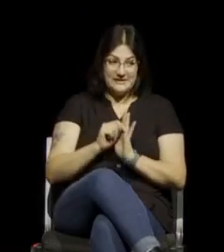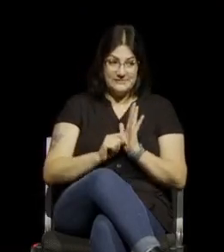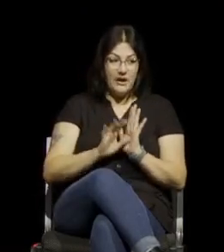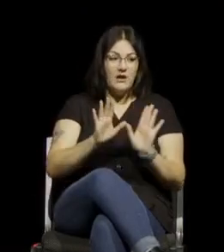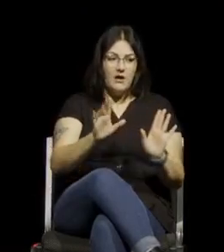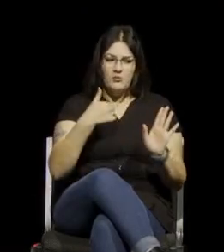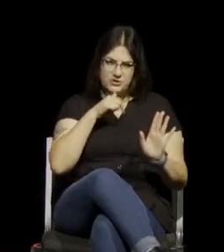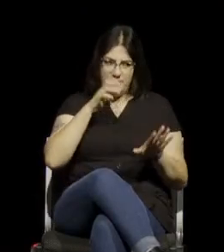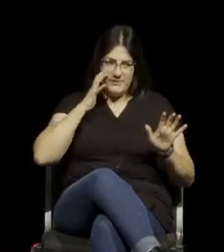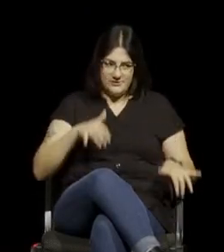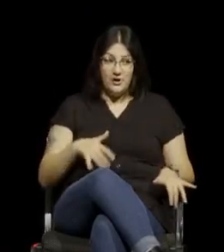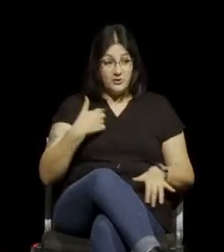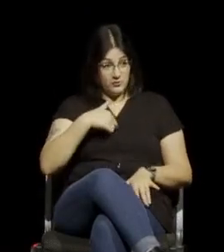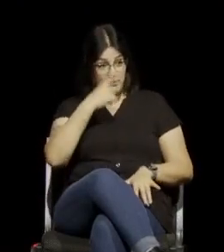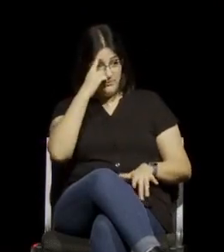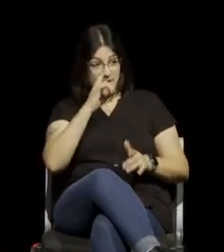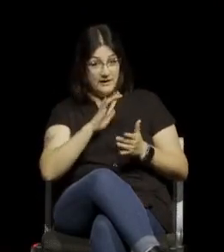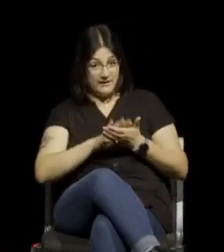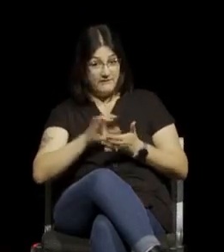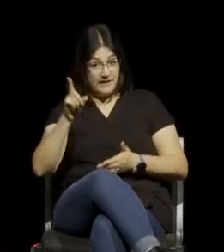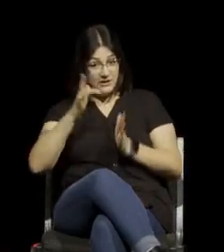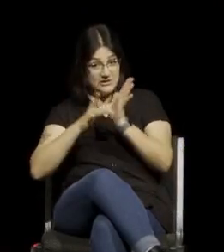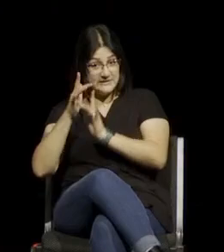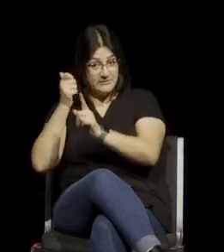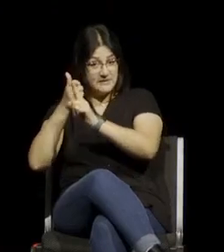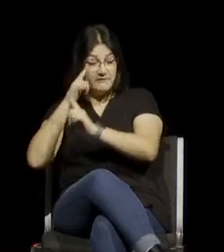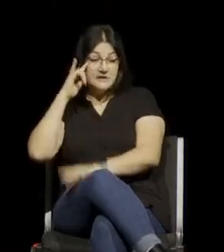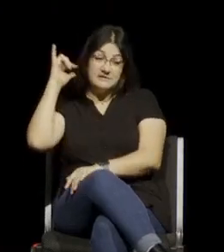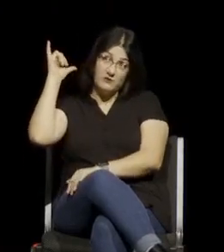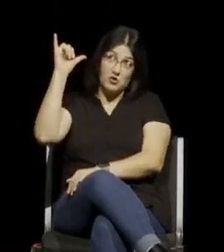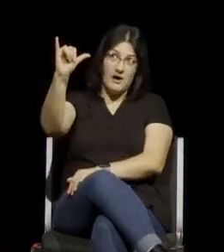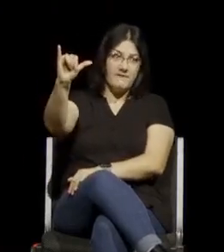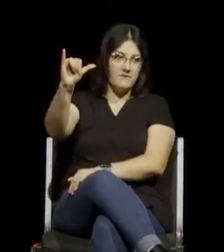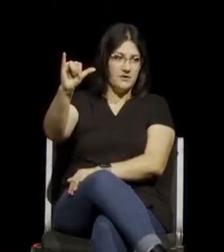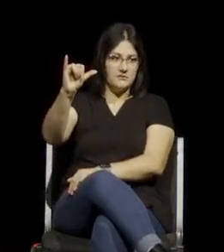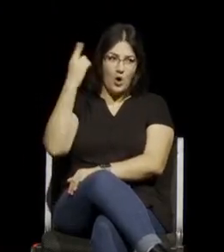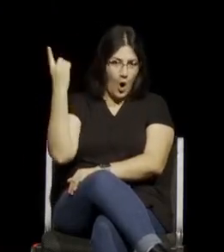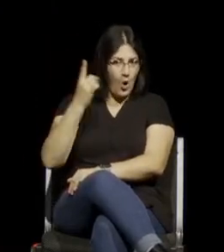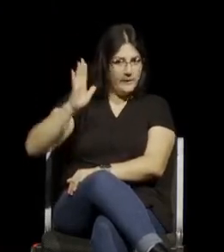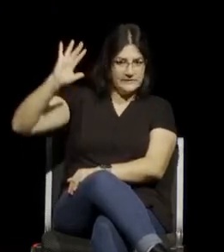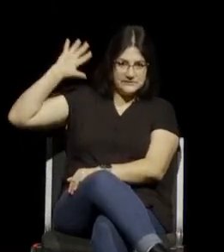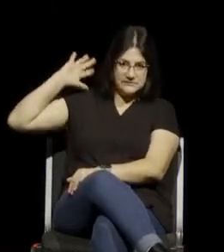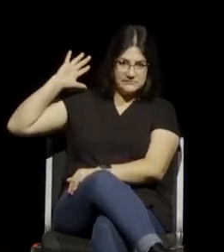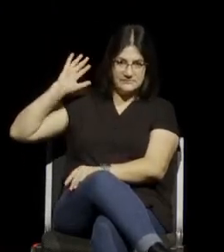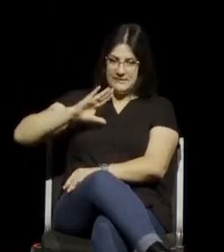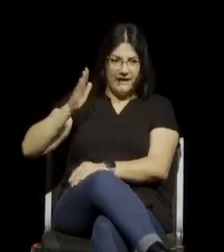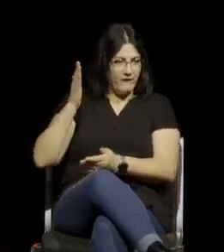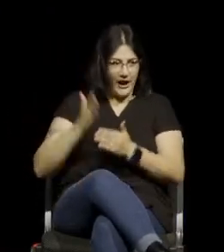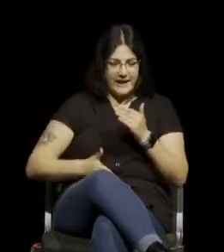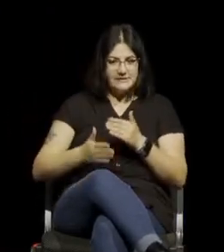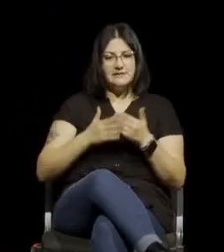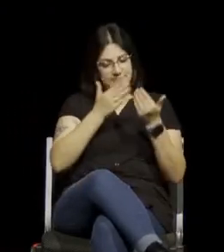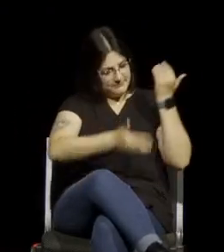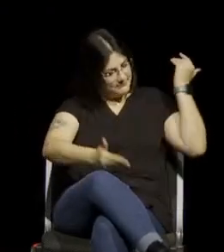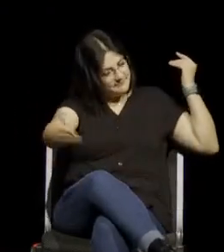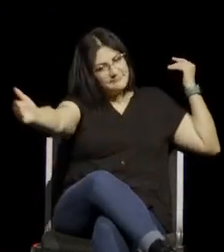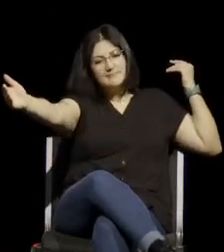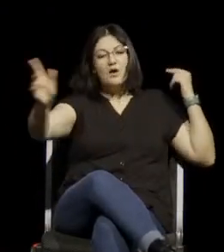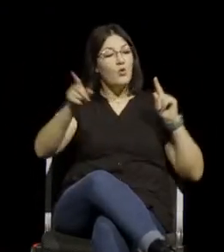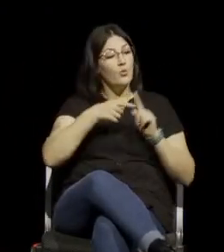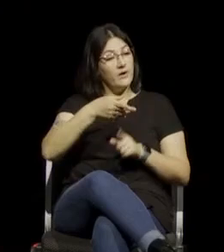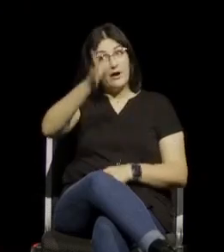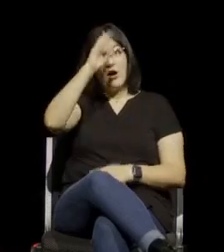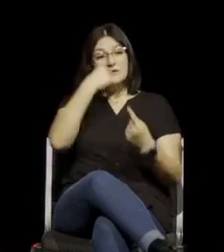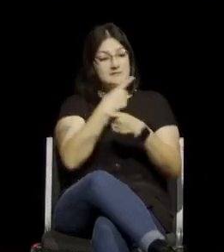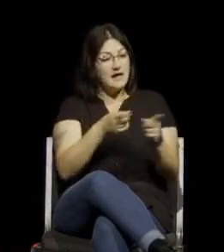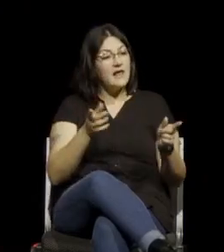much because we believe that Jesus is eternal, existing for all time, always was, always is, and is to come. When God said,